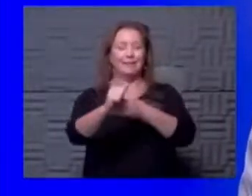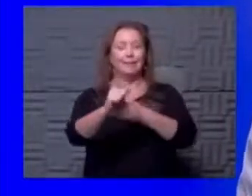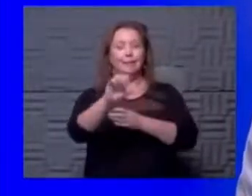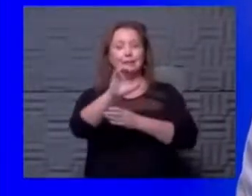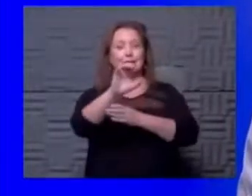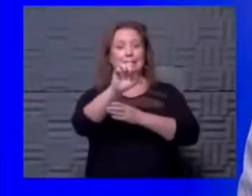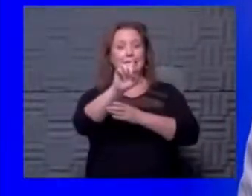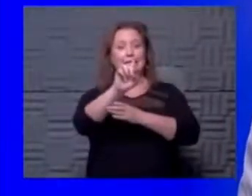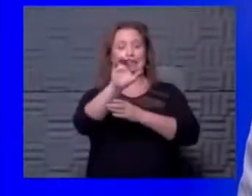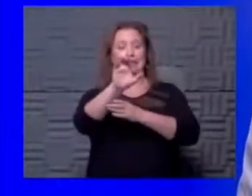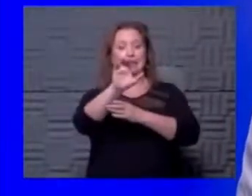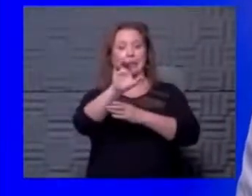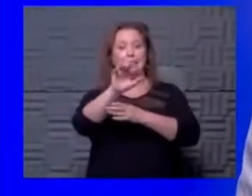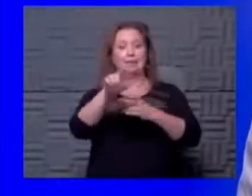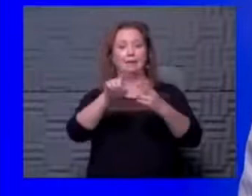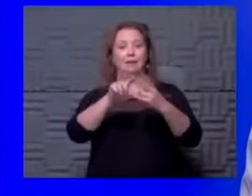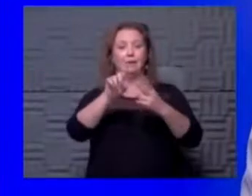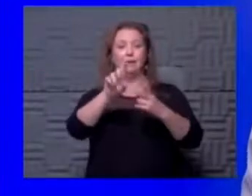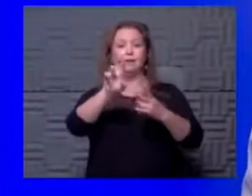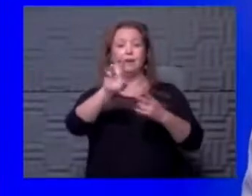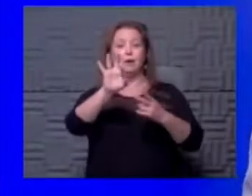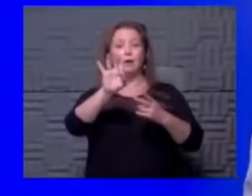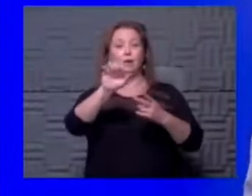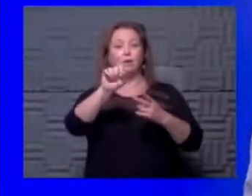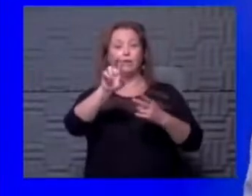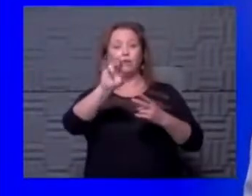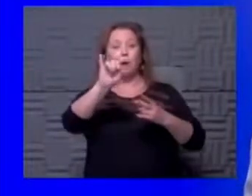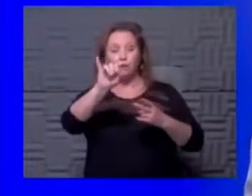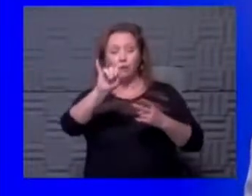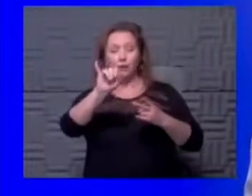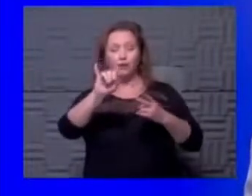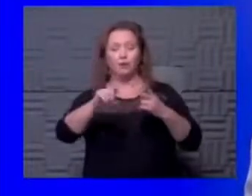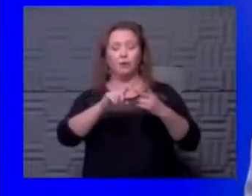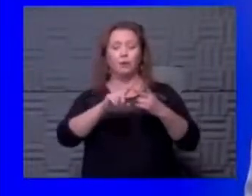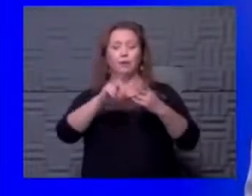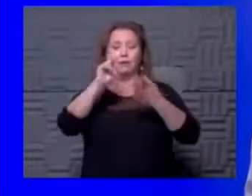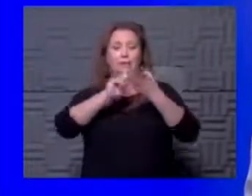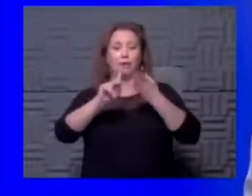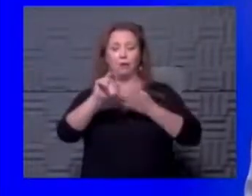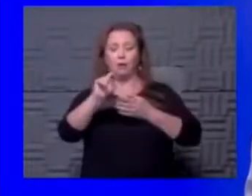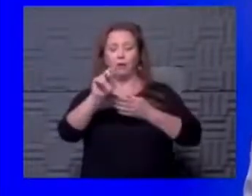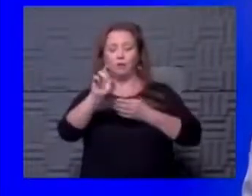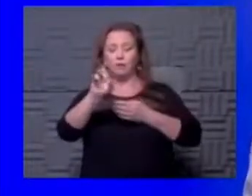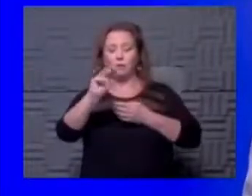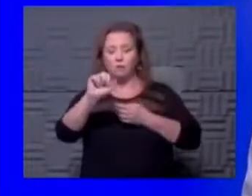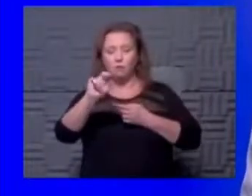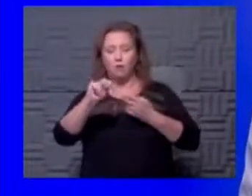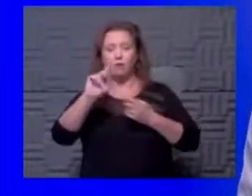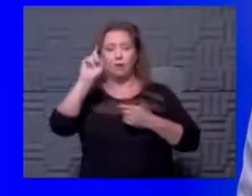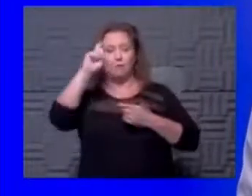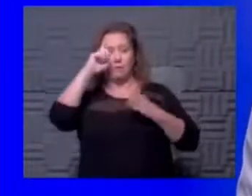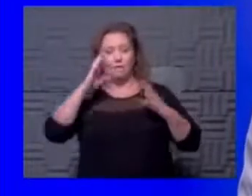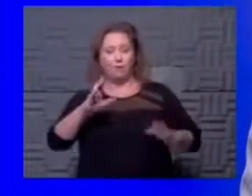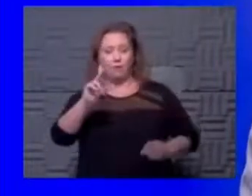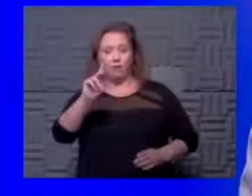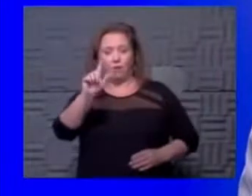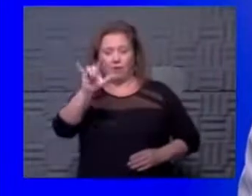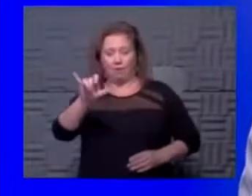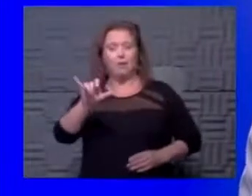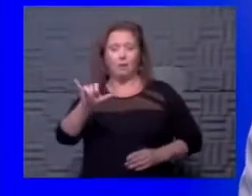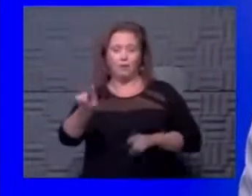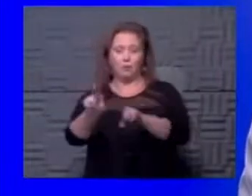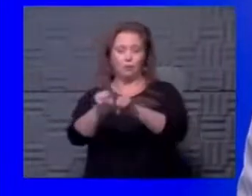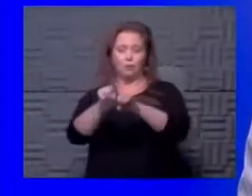the CDC and Dr. Fauci and the obviously Secretary Norman and Governor Kelly have been good as well.